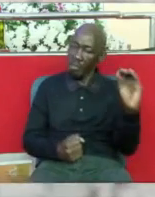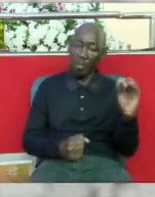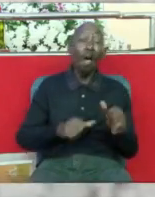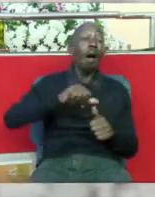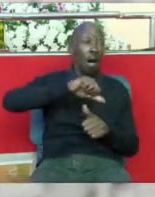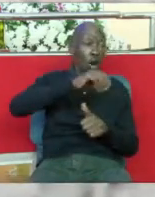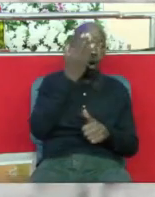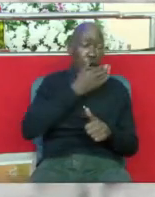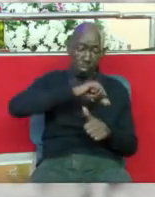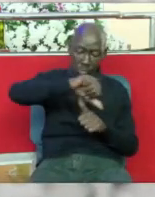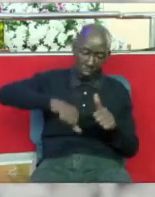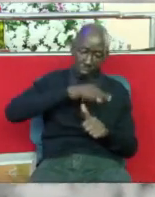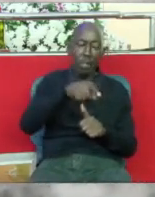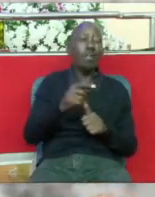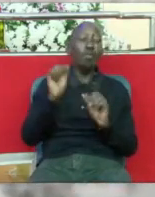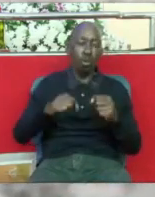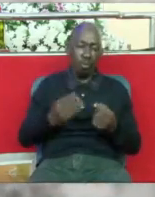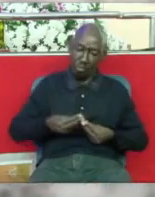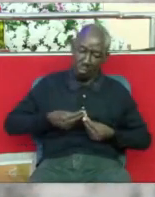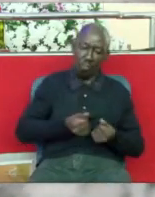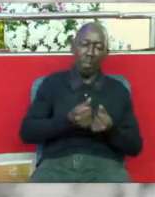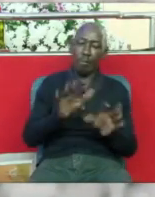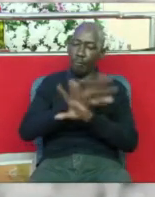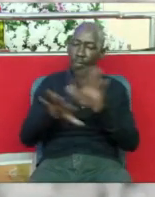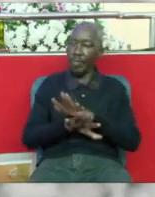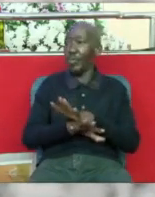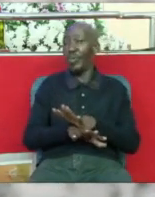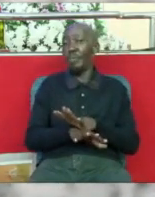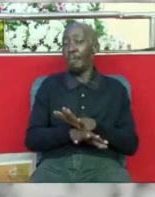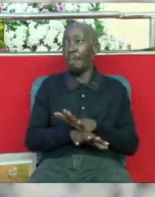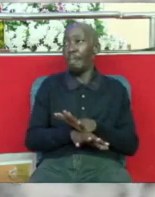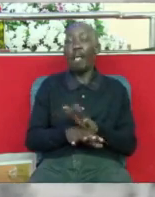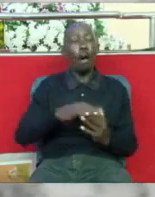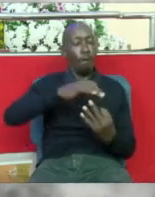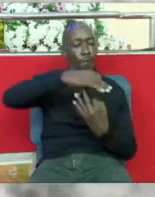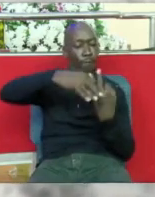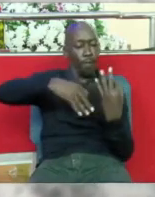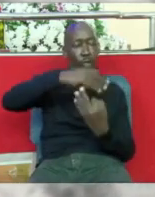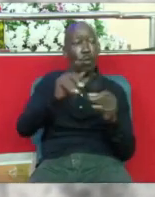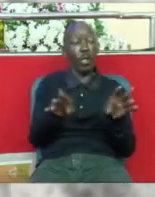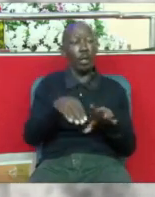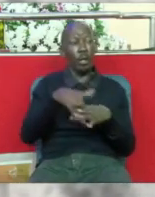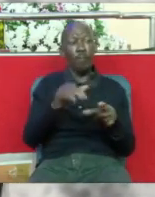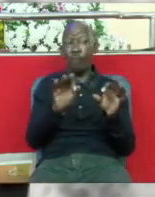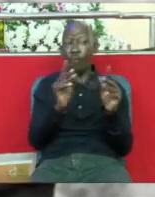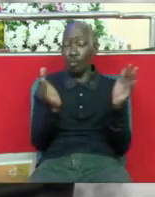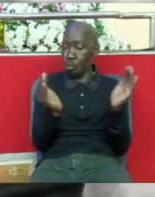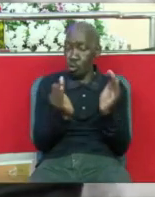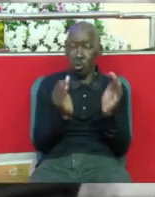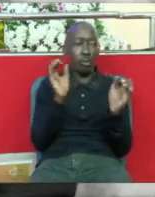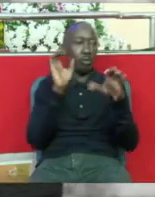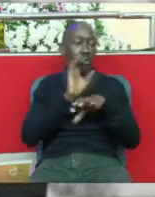does. Upako ndio huleta. Anointing does. Upako huleta. I fellowship with a very small church. Nashiriki na kanisa ndogo